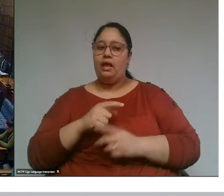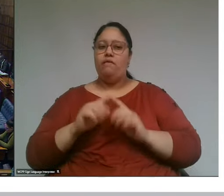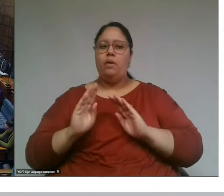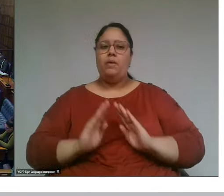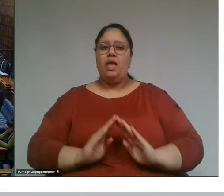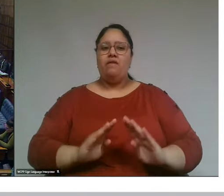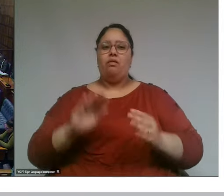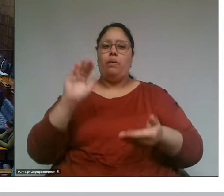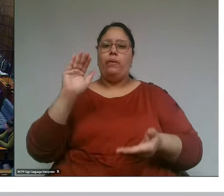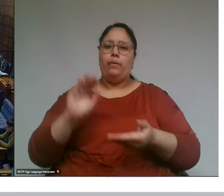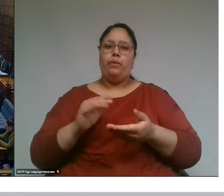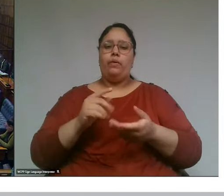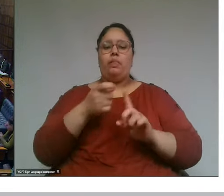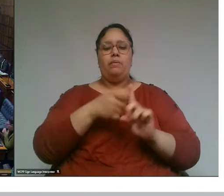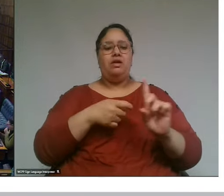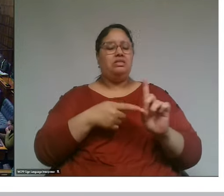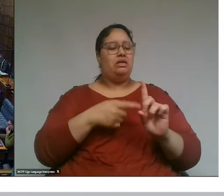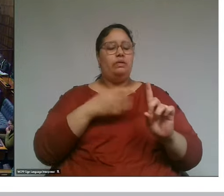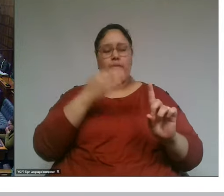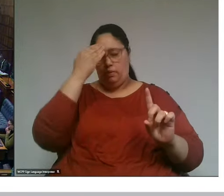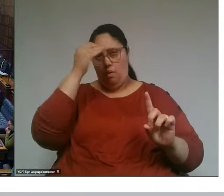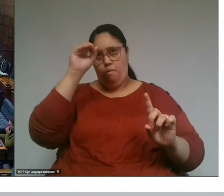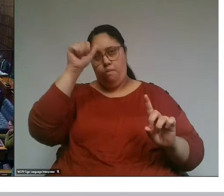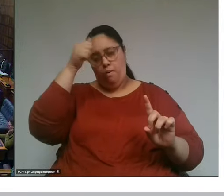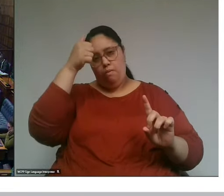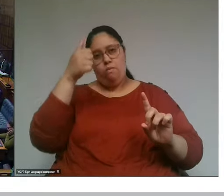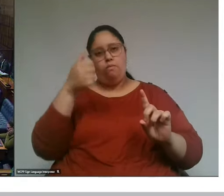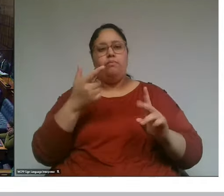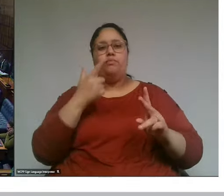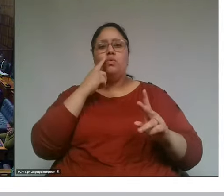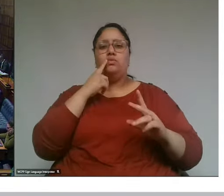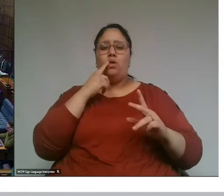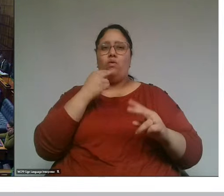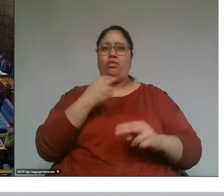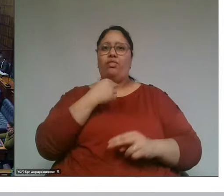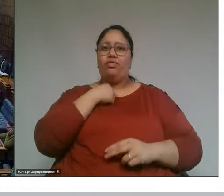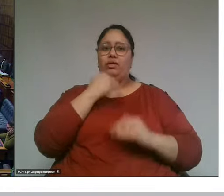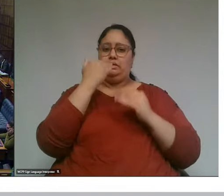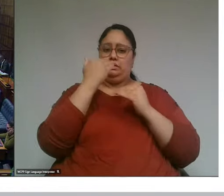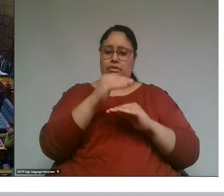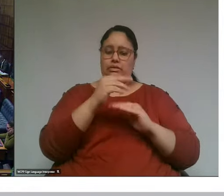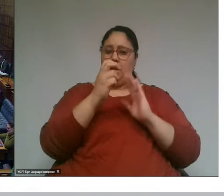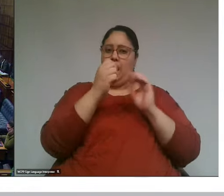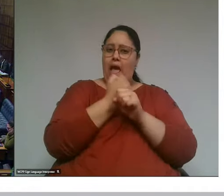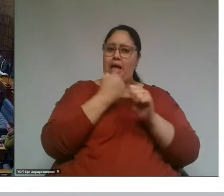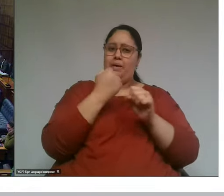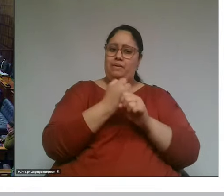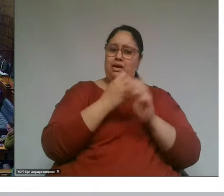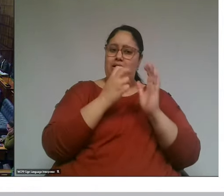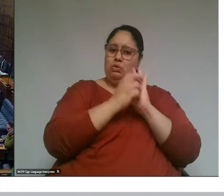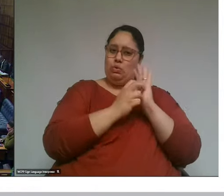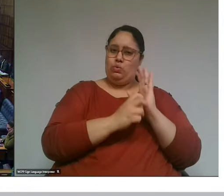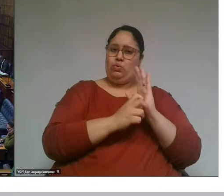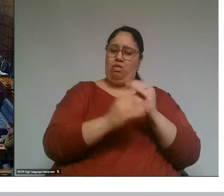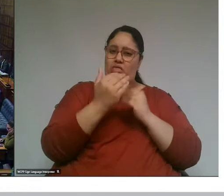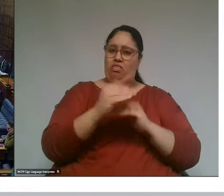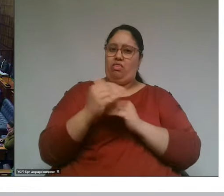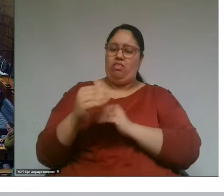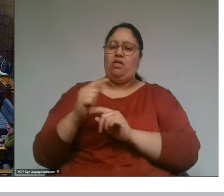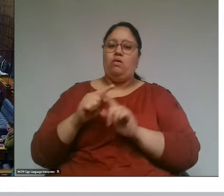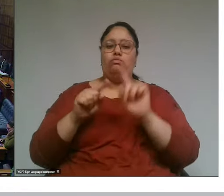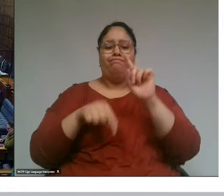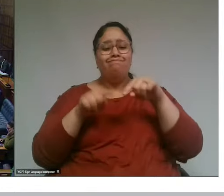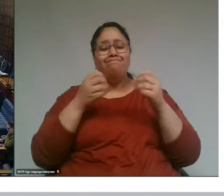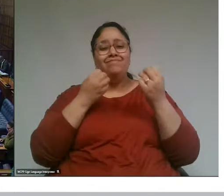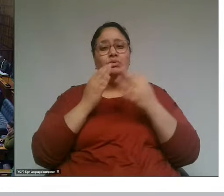deficit in the individual there's a very restrictive labor um regulations there's asymmetry of information between